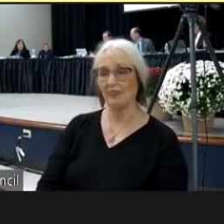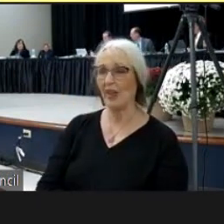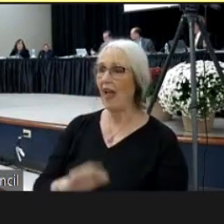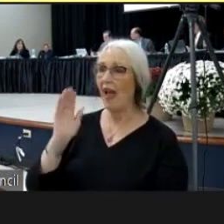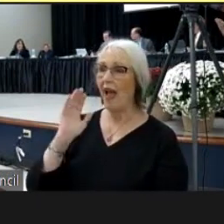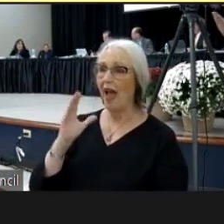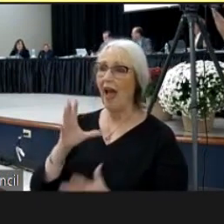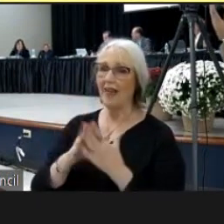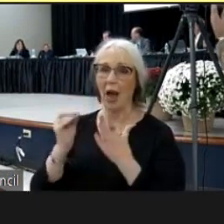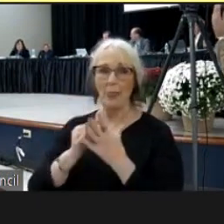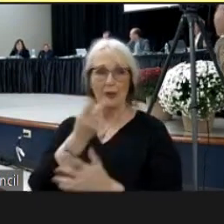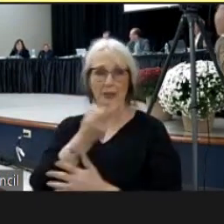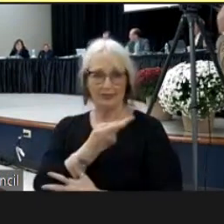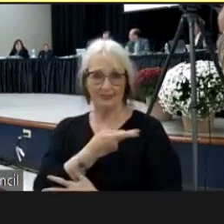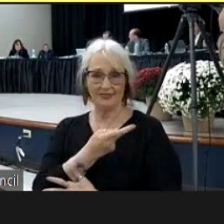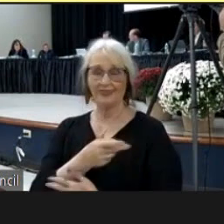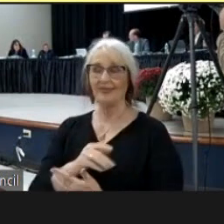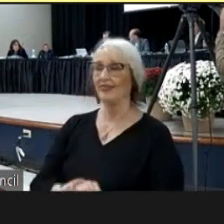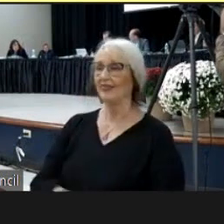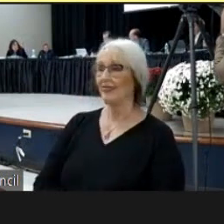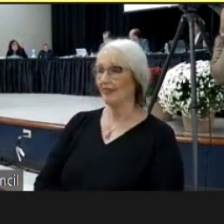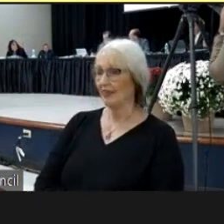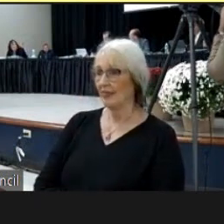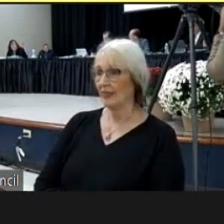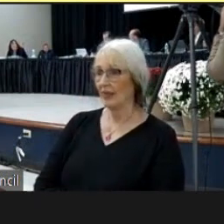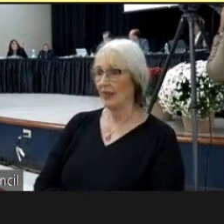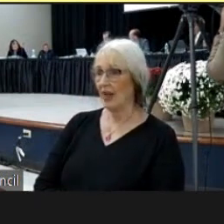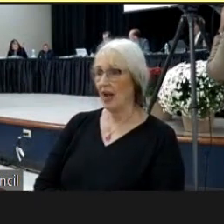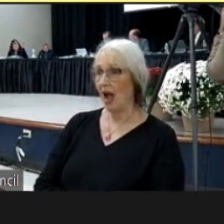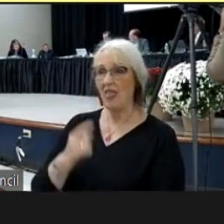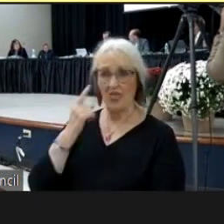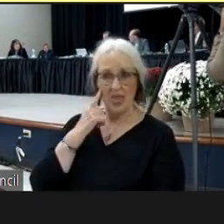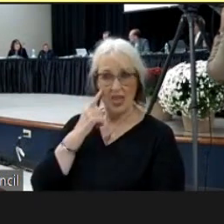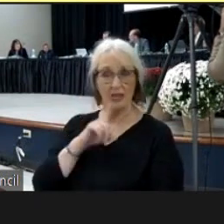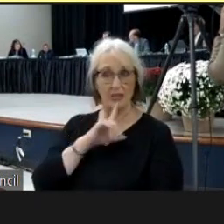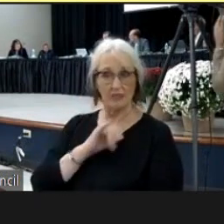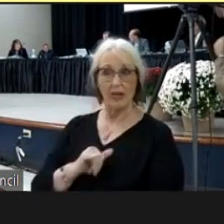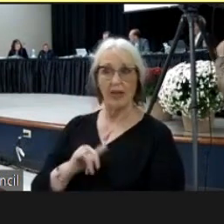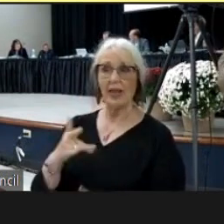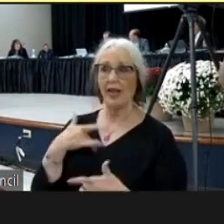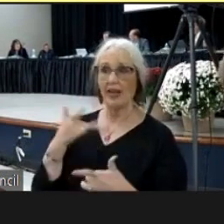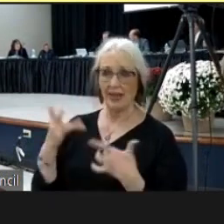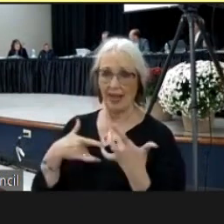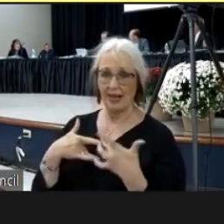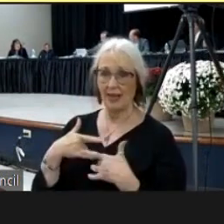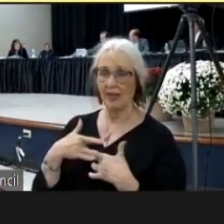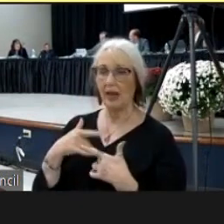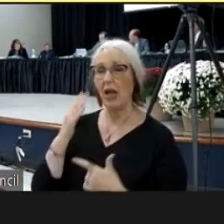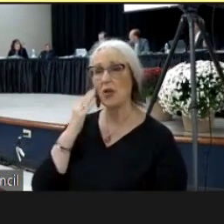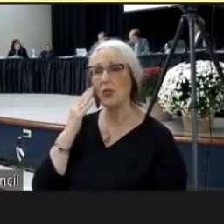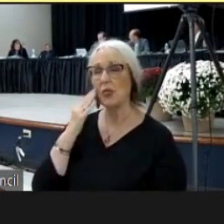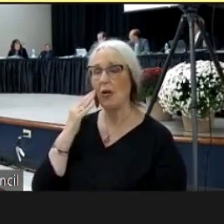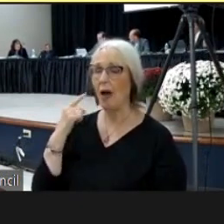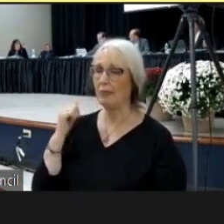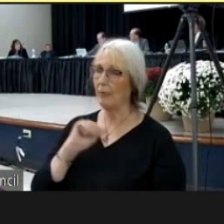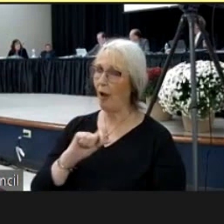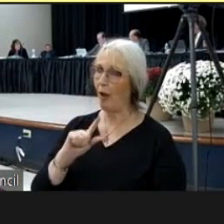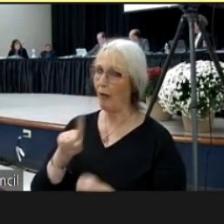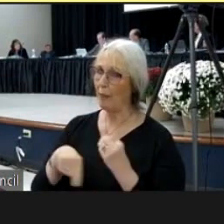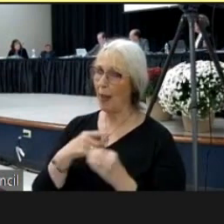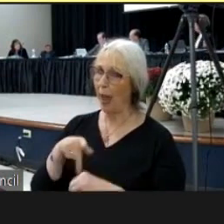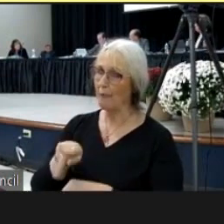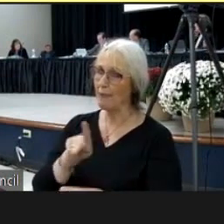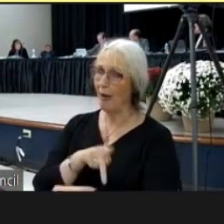my colleagues. And I think this is really exciting. You know, you guys know I'm all about parks